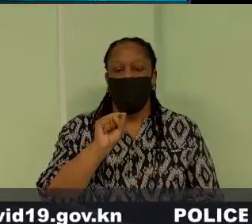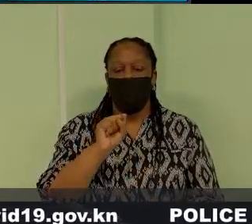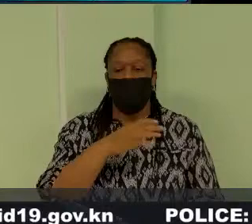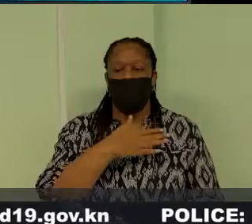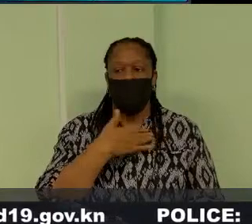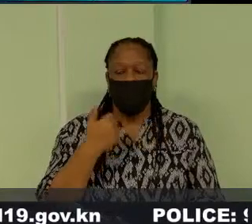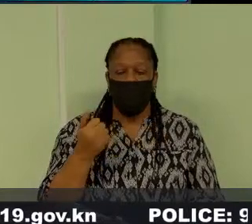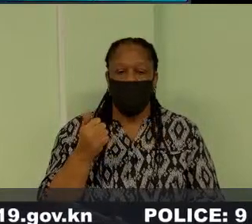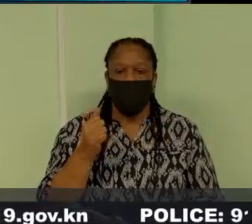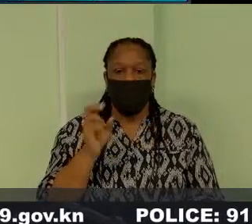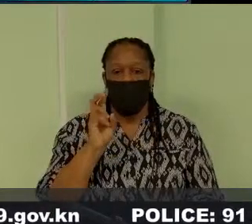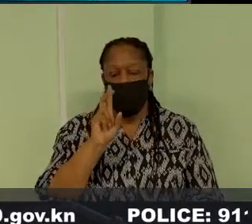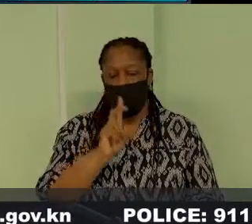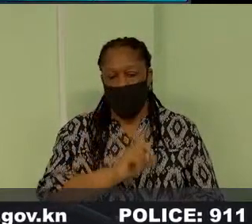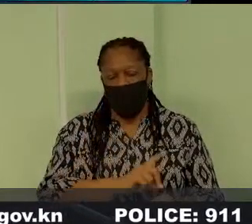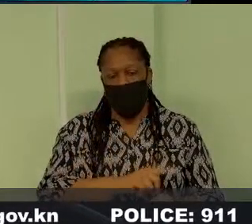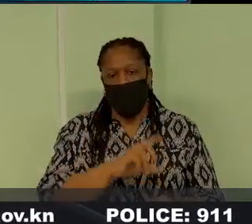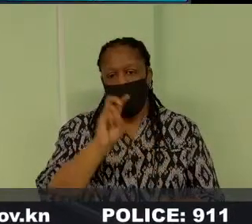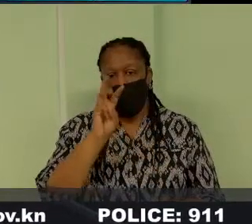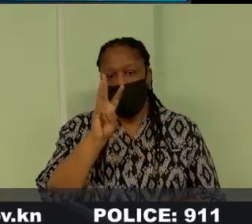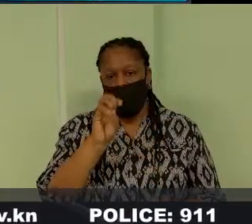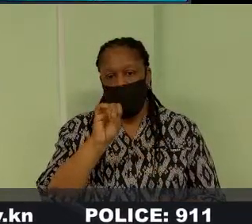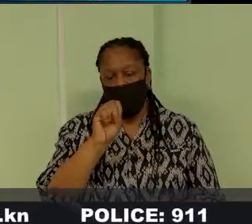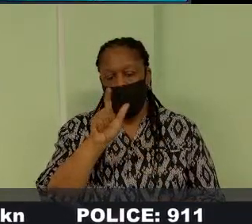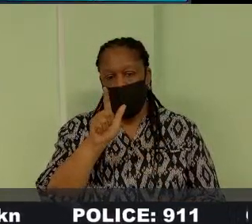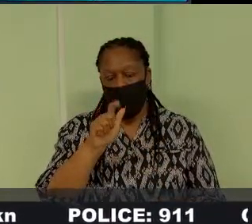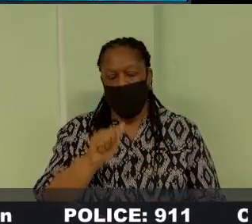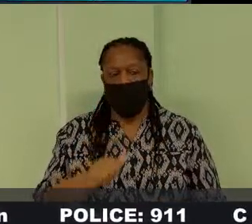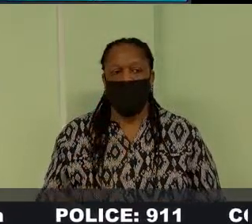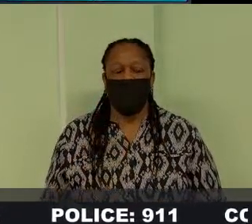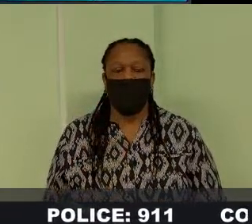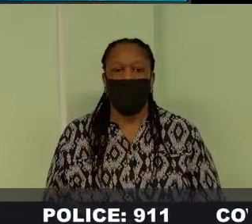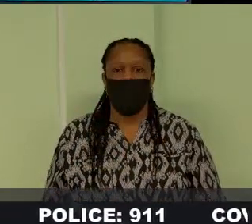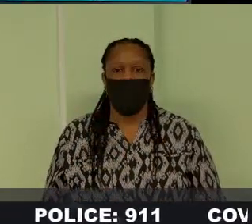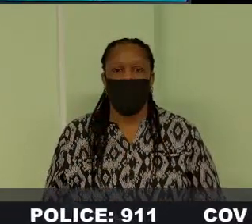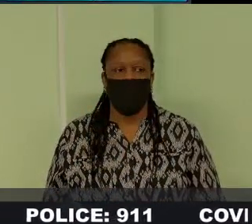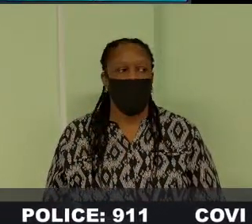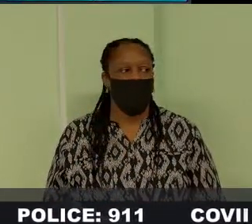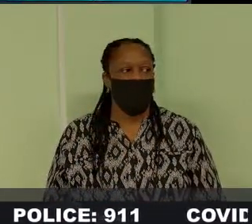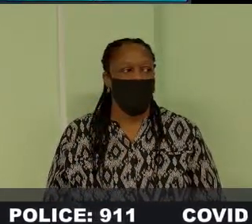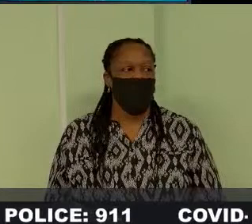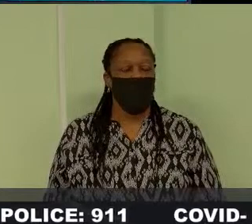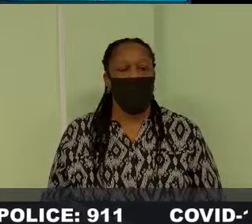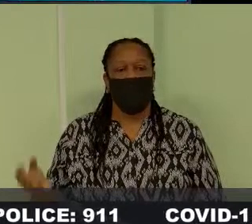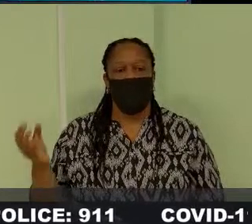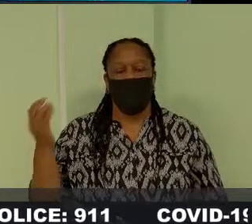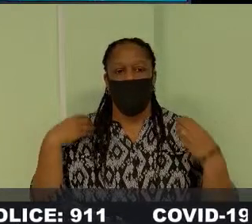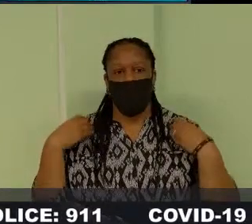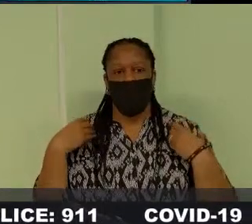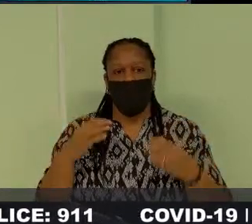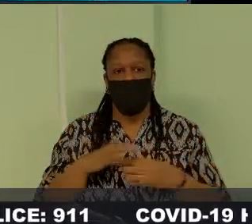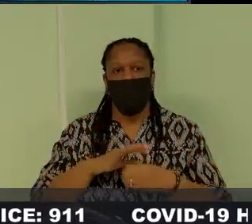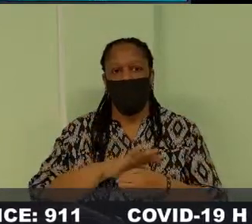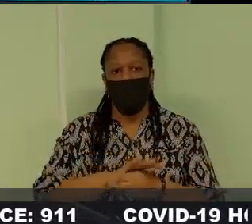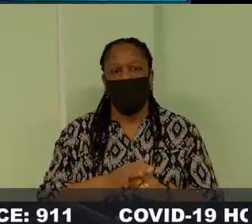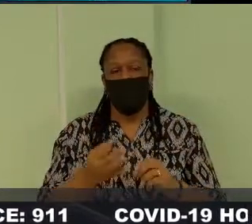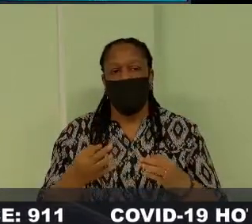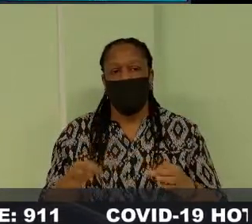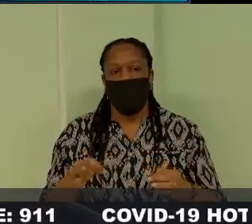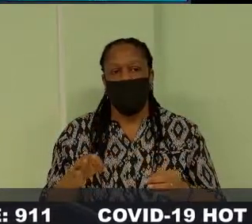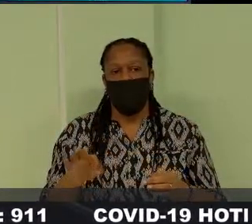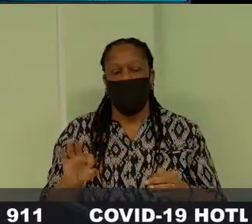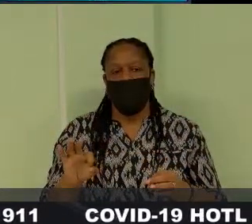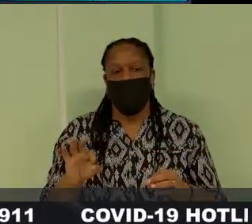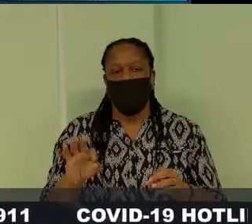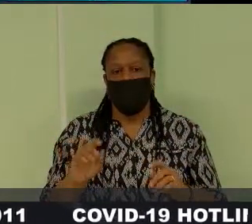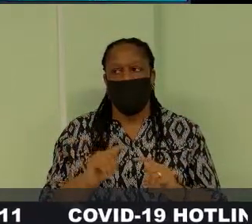Dr. Wilkinson for their presentations, Mr. Abdias Samuel for his